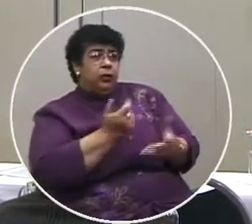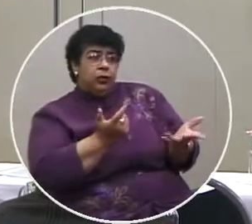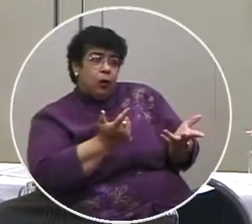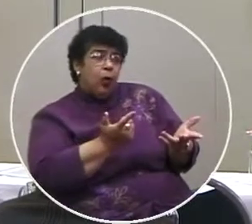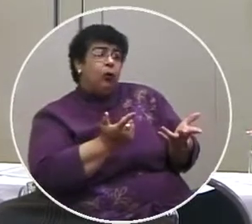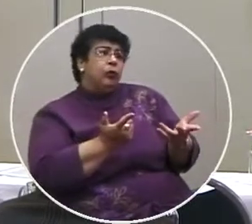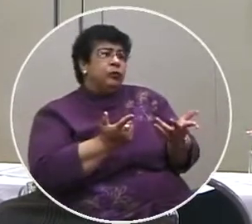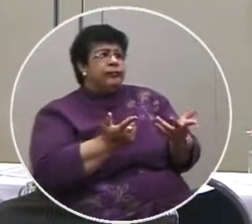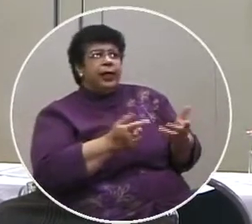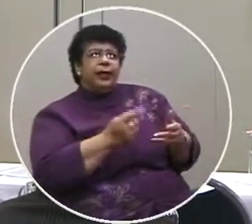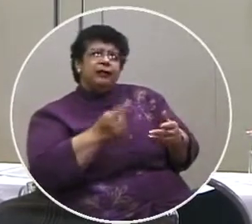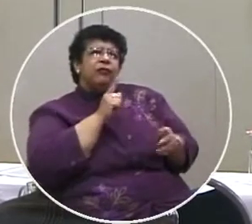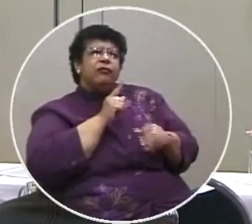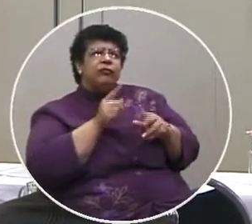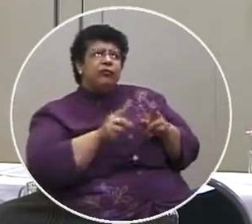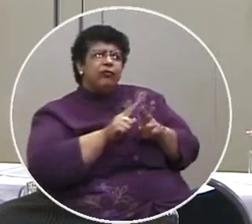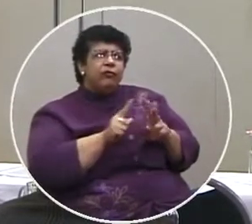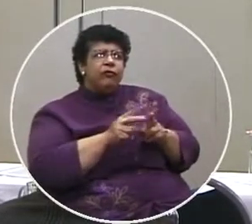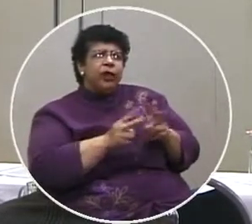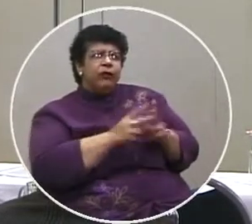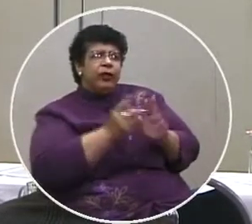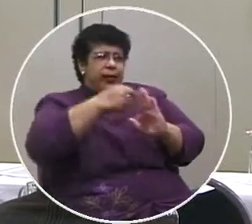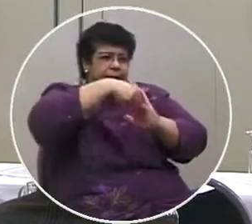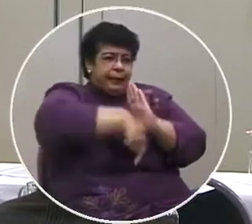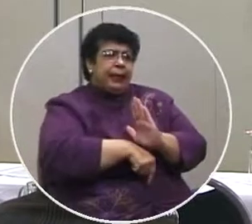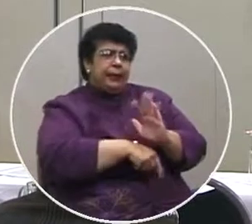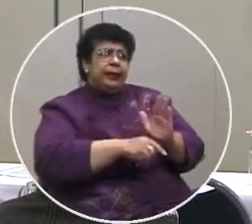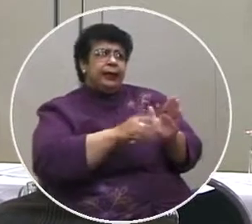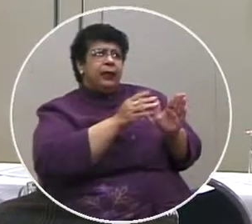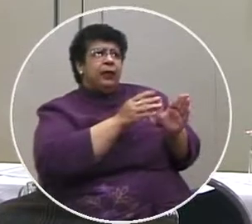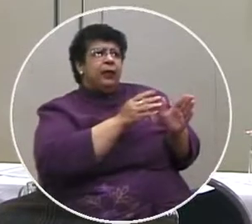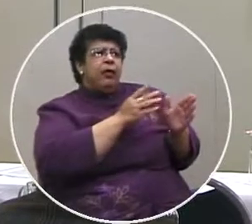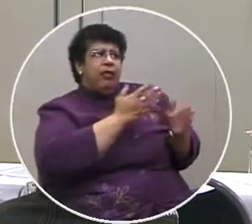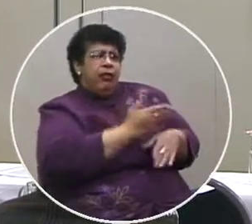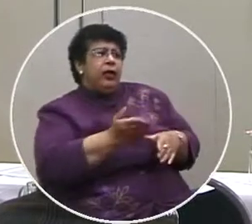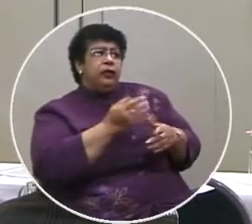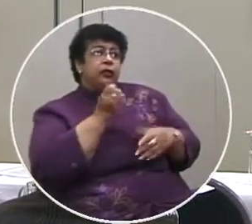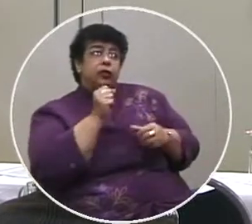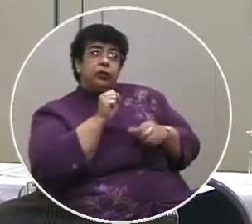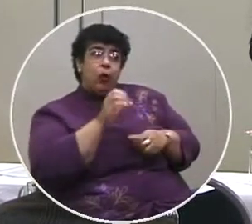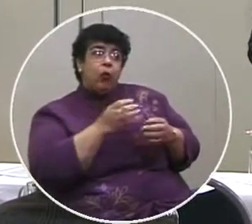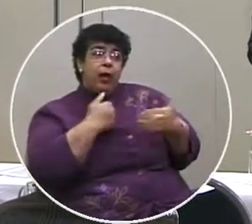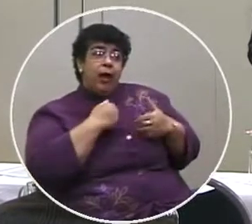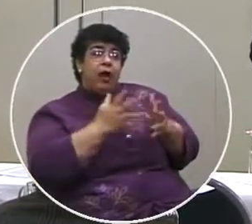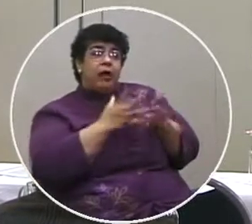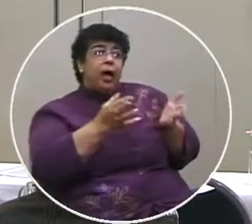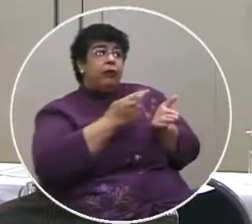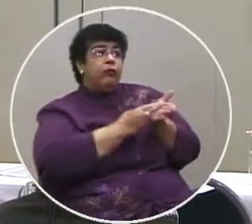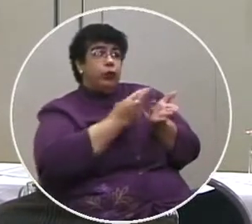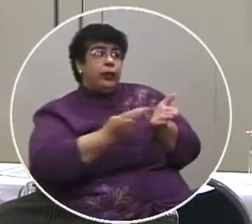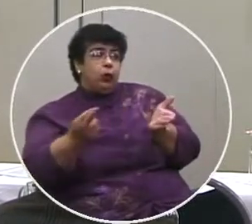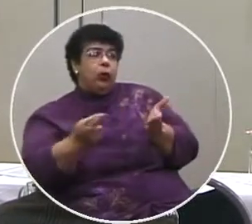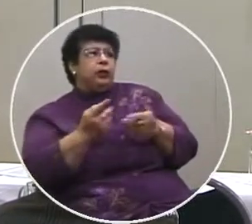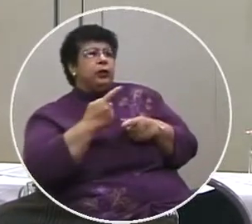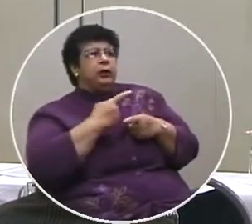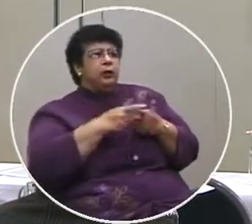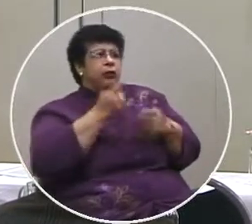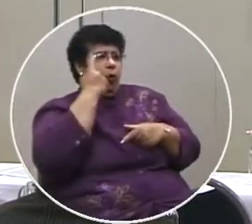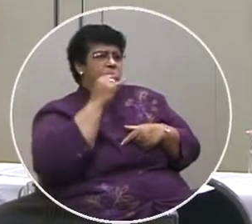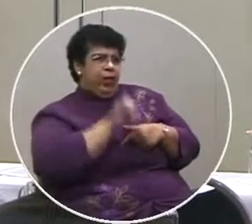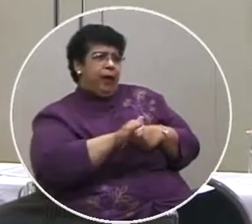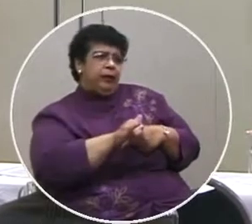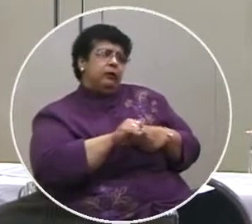so doing it for lower level behaviors is a lot of resources for, it's the proverbial shooting the fly with